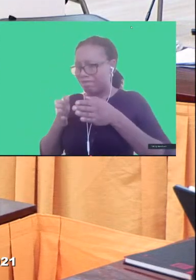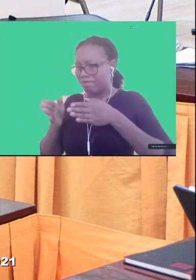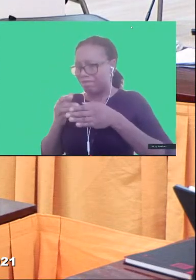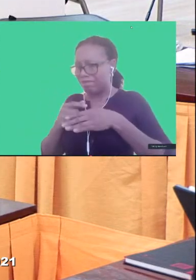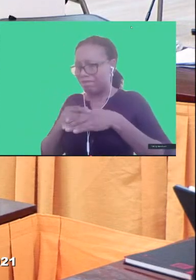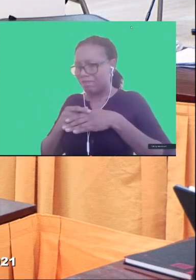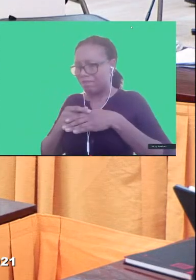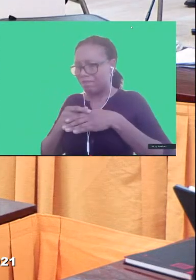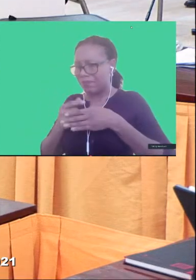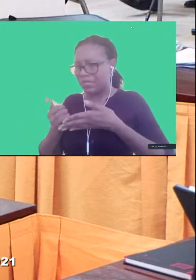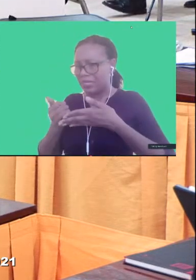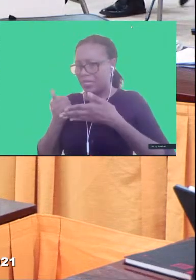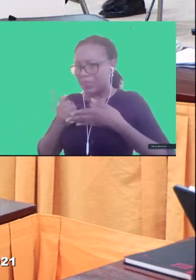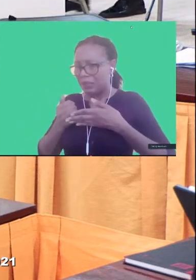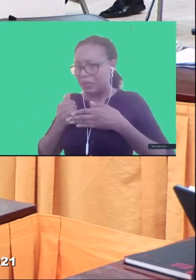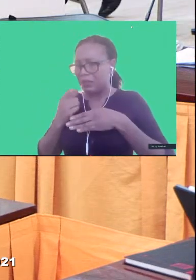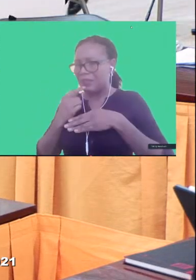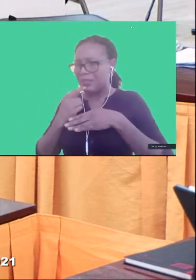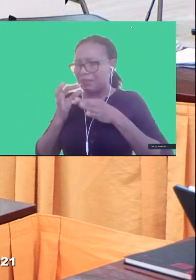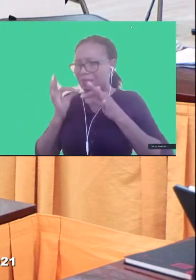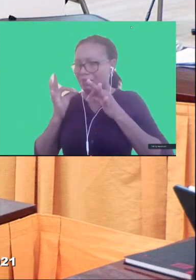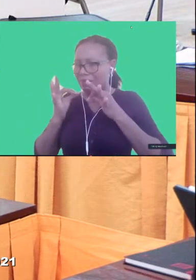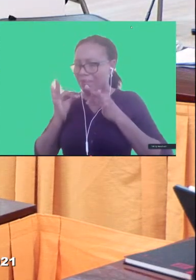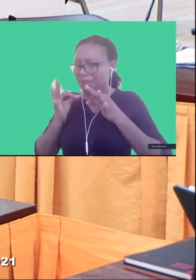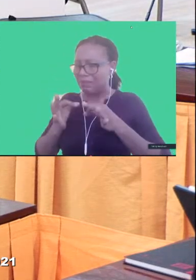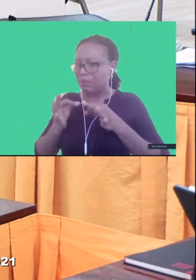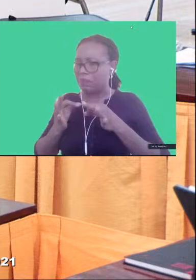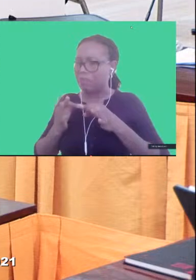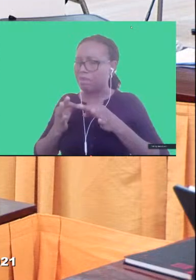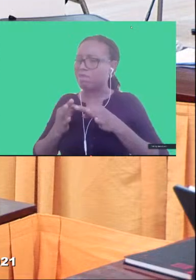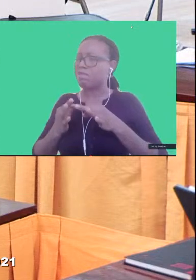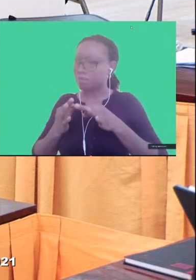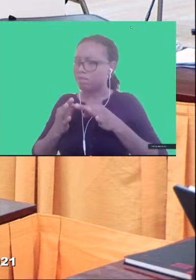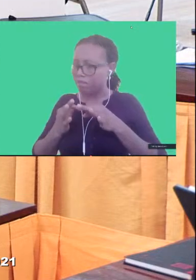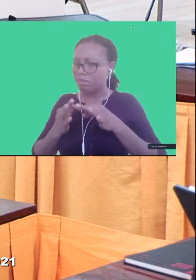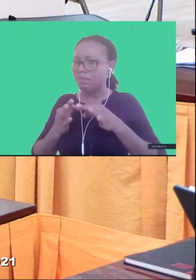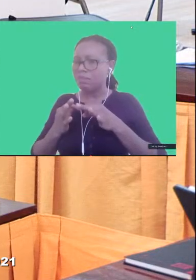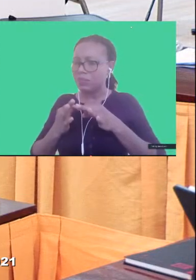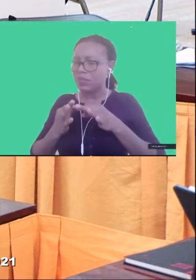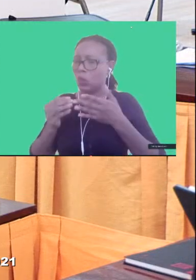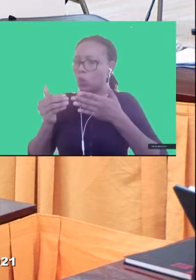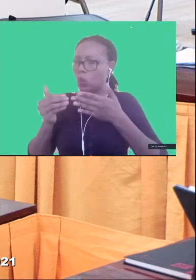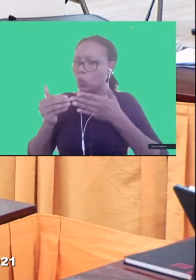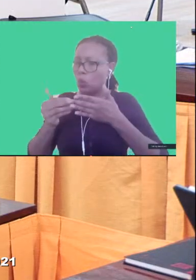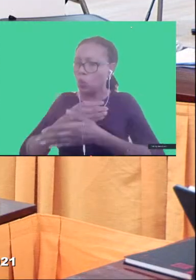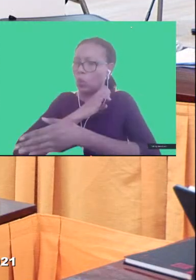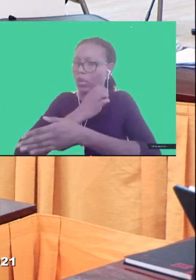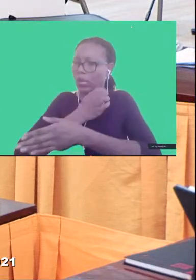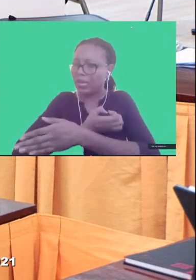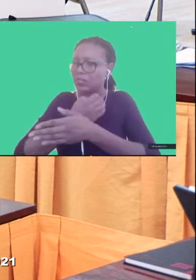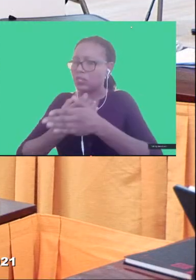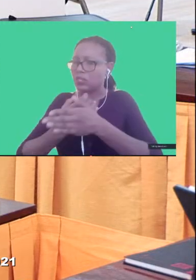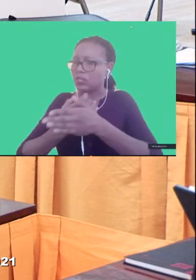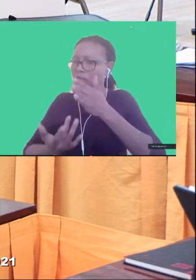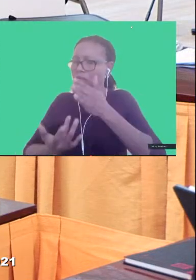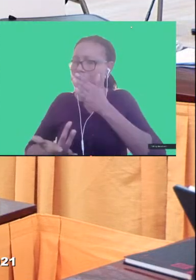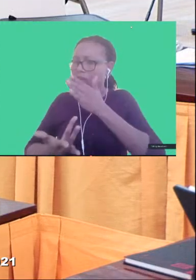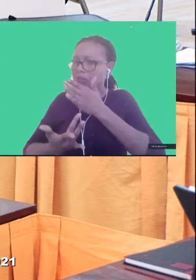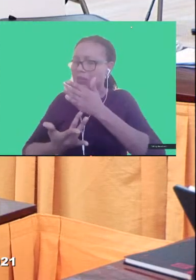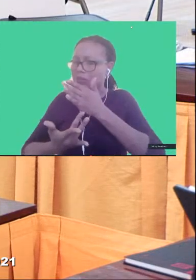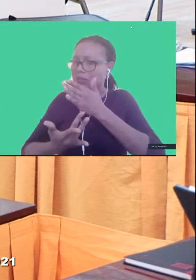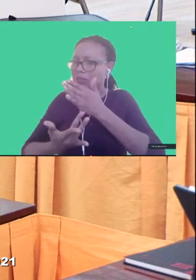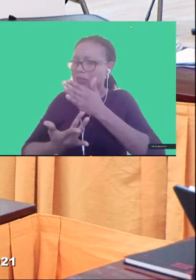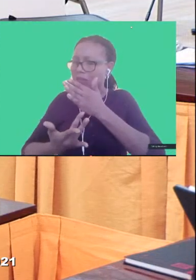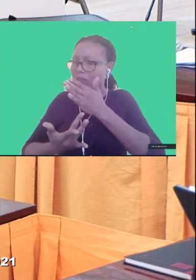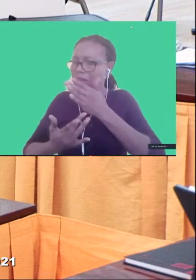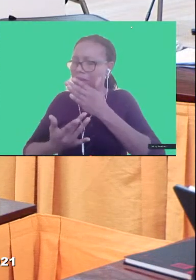of renewable energy technologies, and also to determine the capacity that we